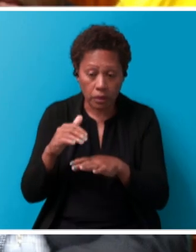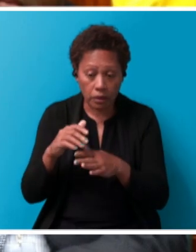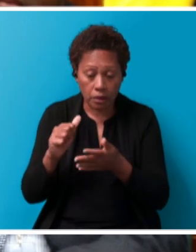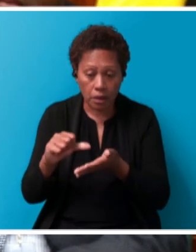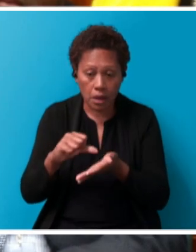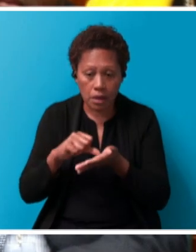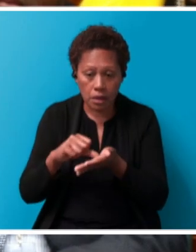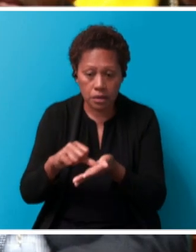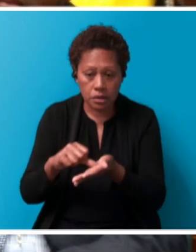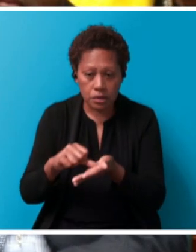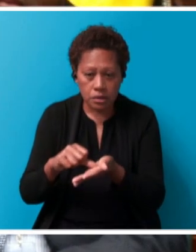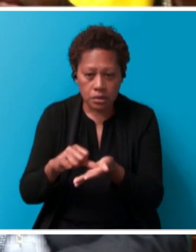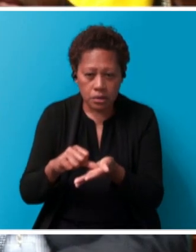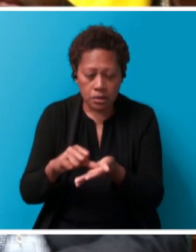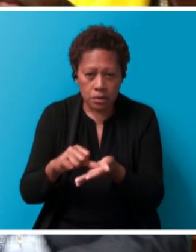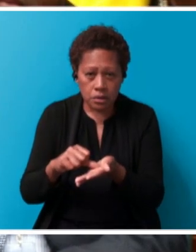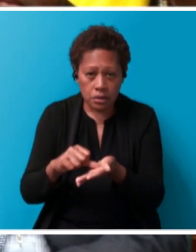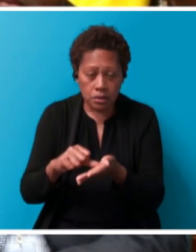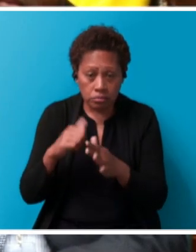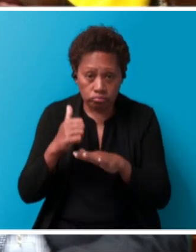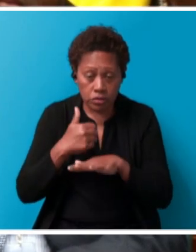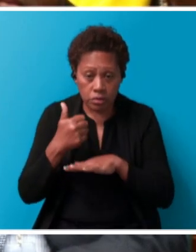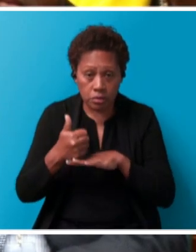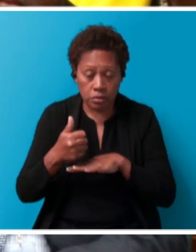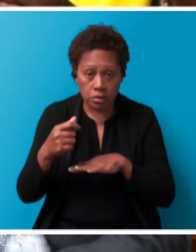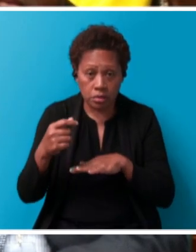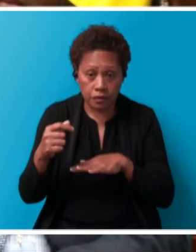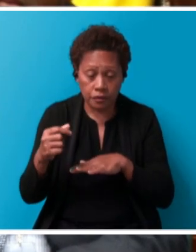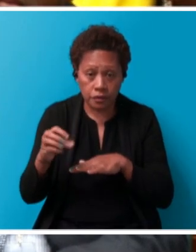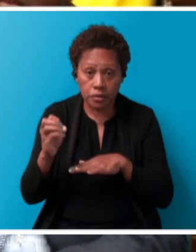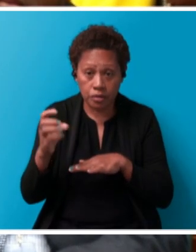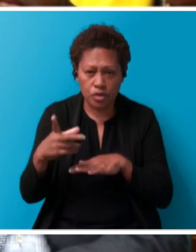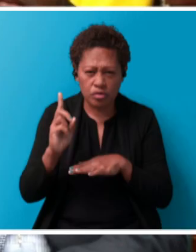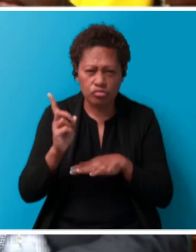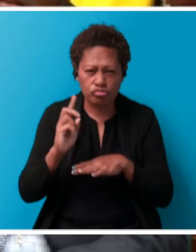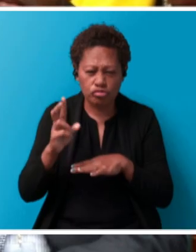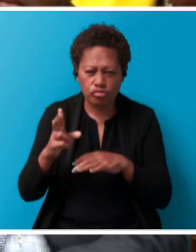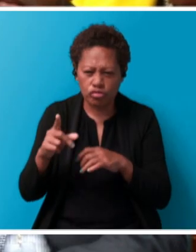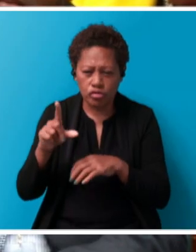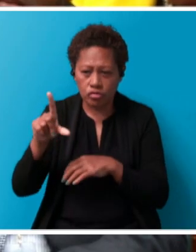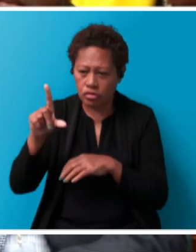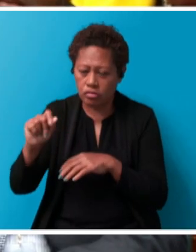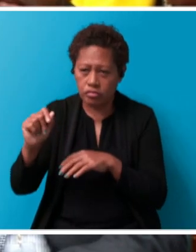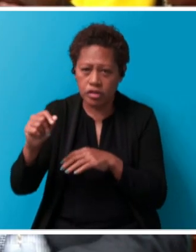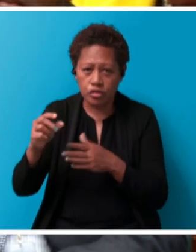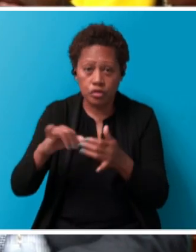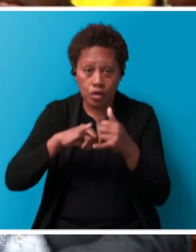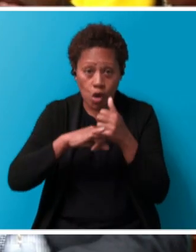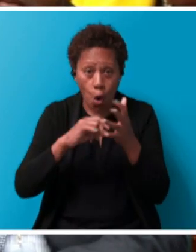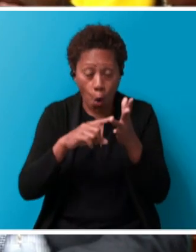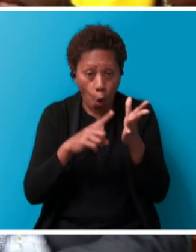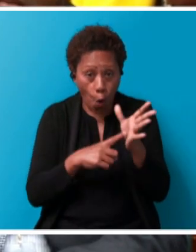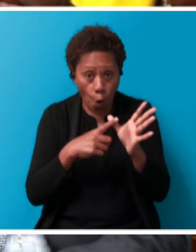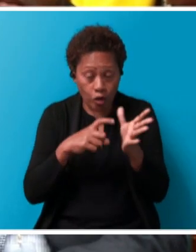rural electrification initiative through the installation of solar PV diesel hybrid system. There are a total